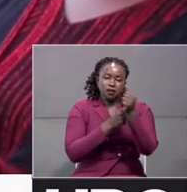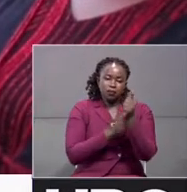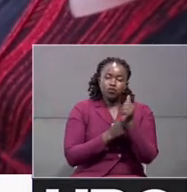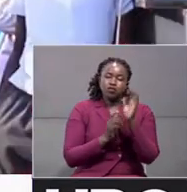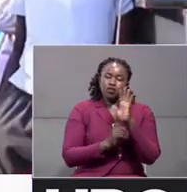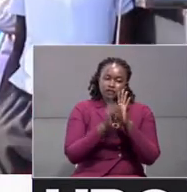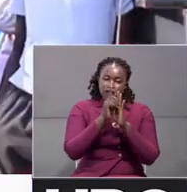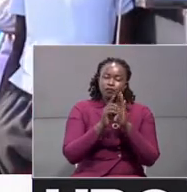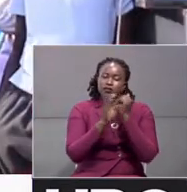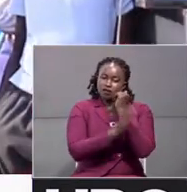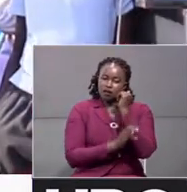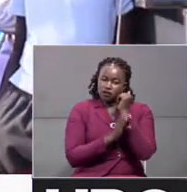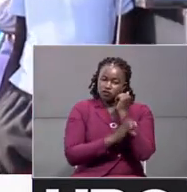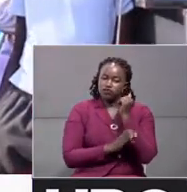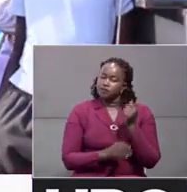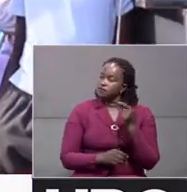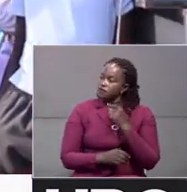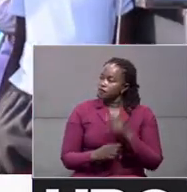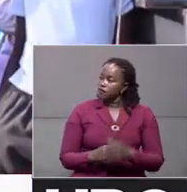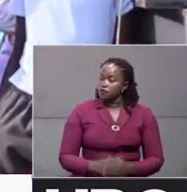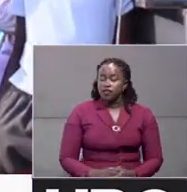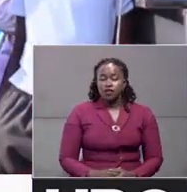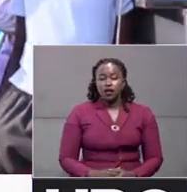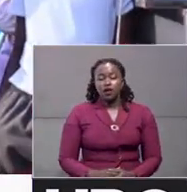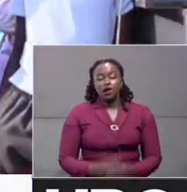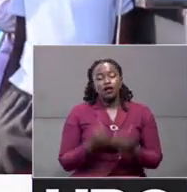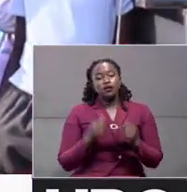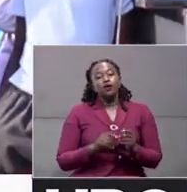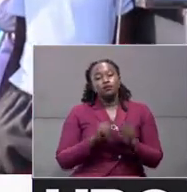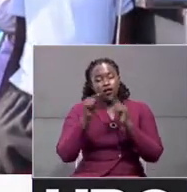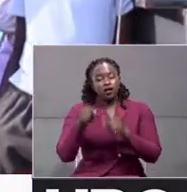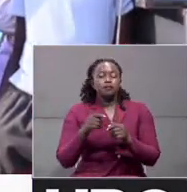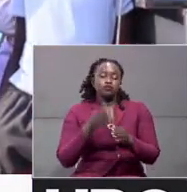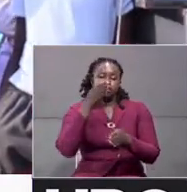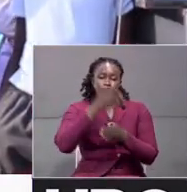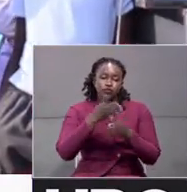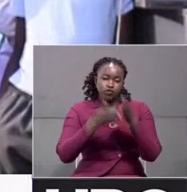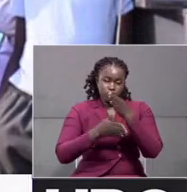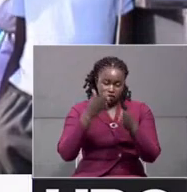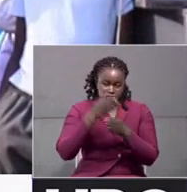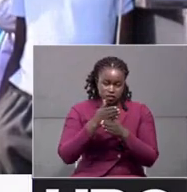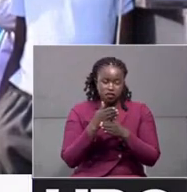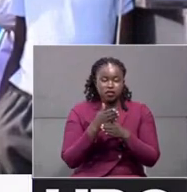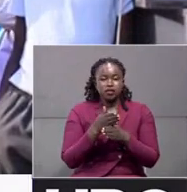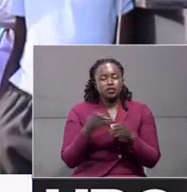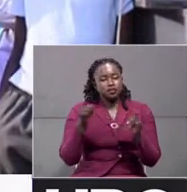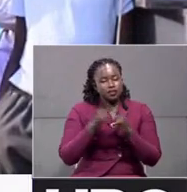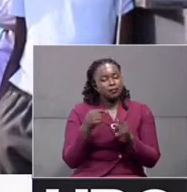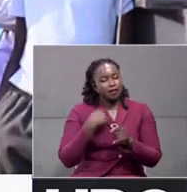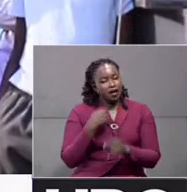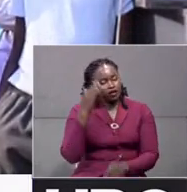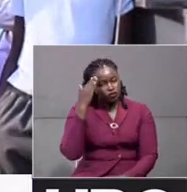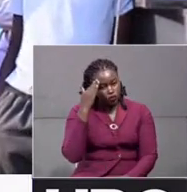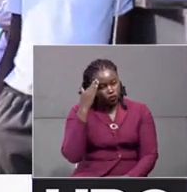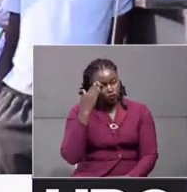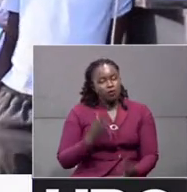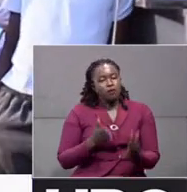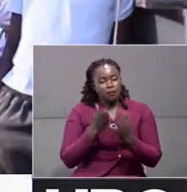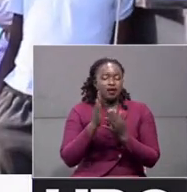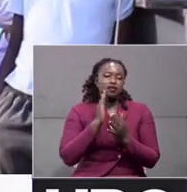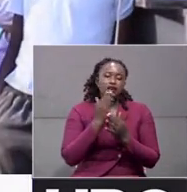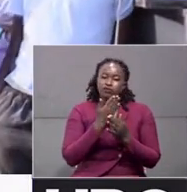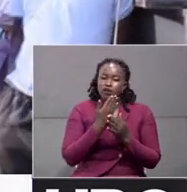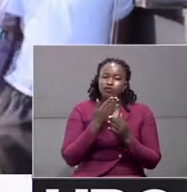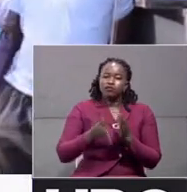of the country. We came to build, and we have done some work before. And I know, by the grace of God, you are going to